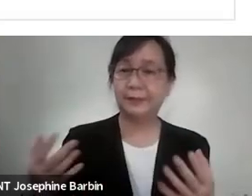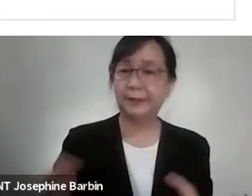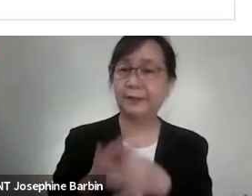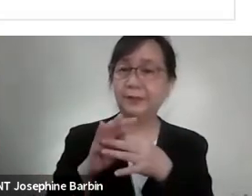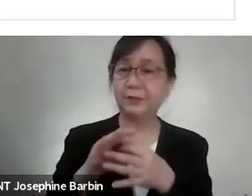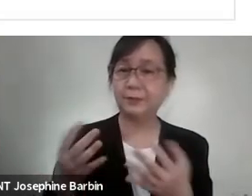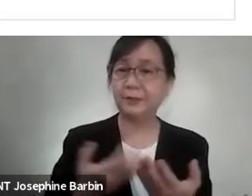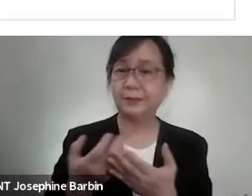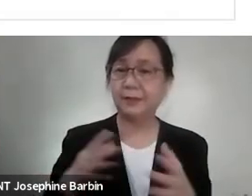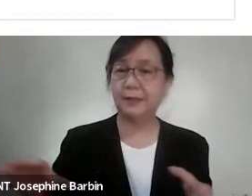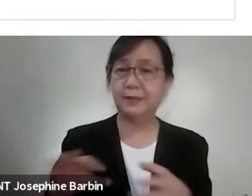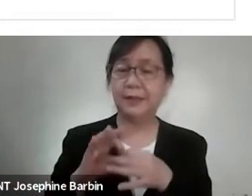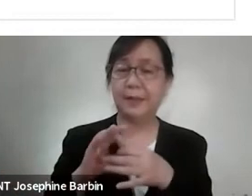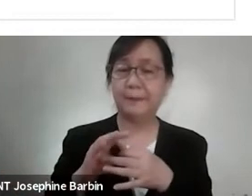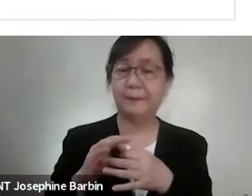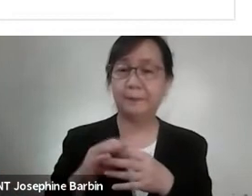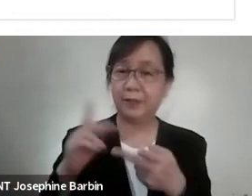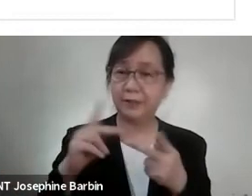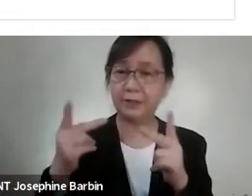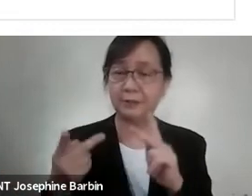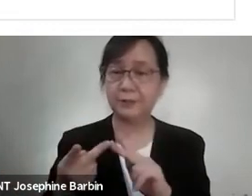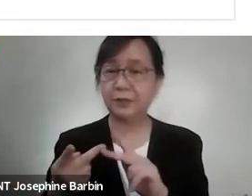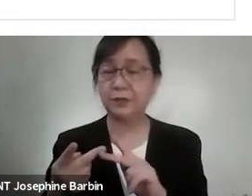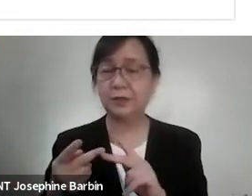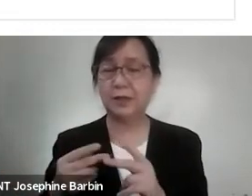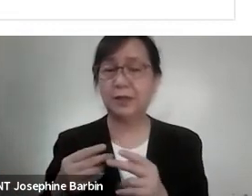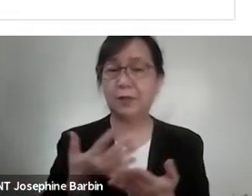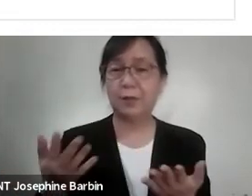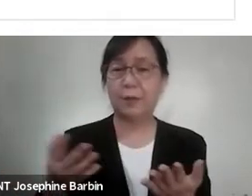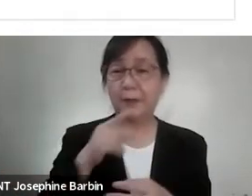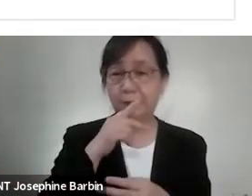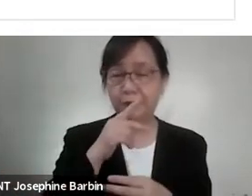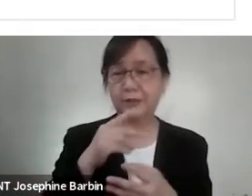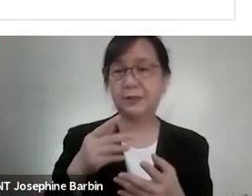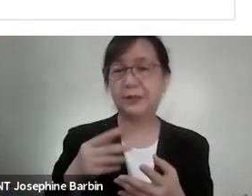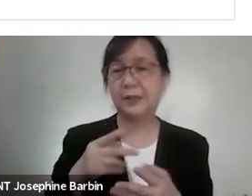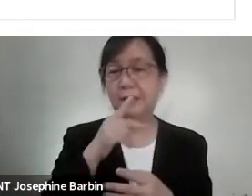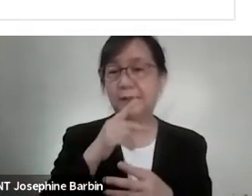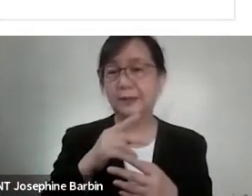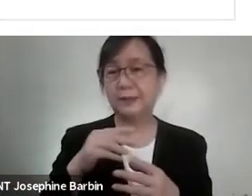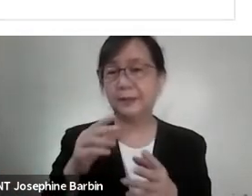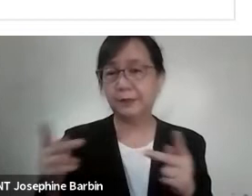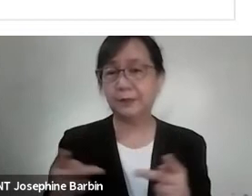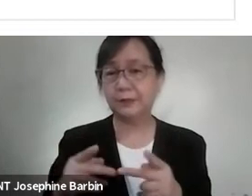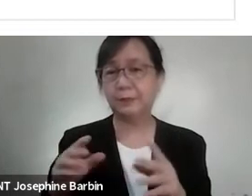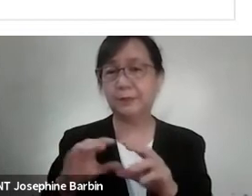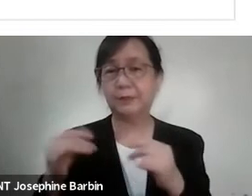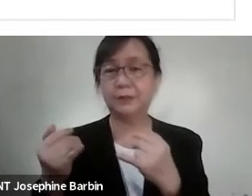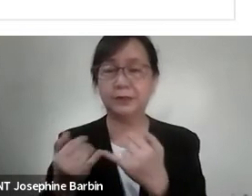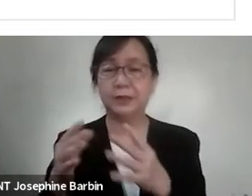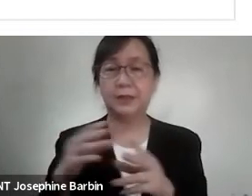you know, partnerships with private sector and relevant stakeholders. This